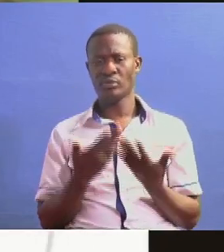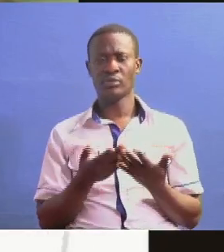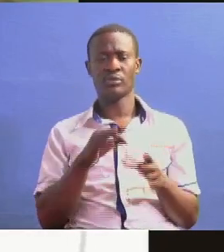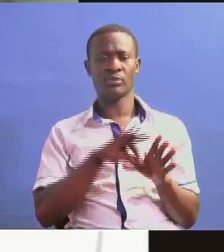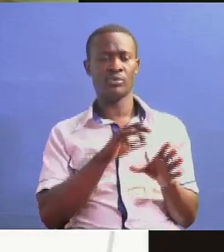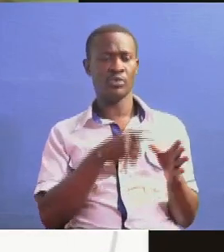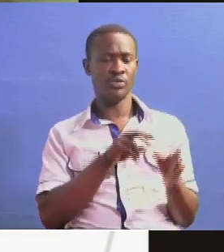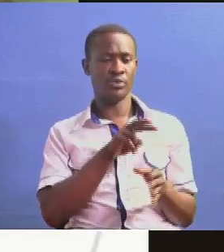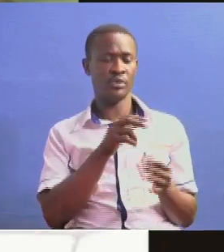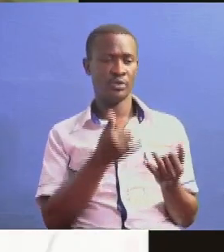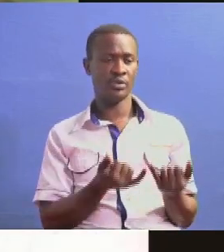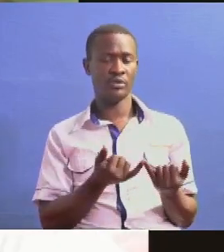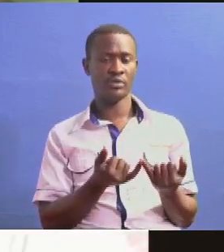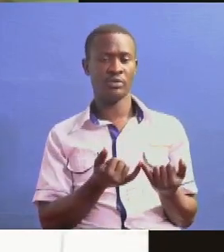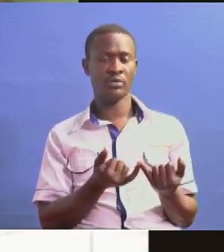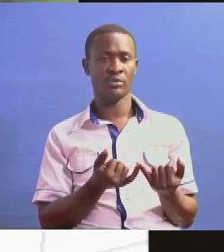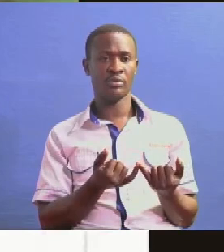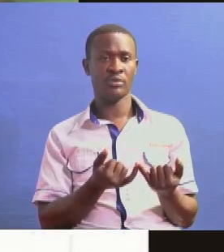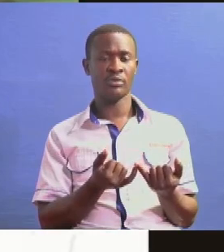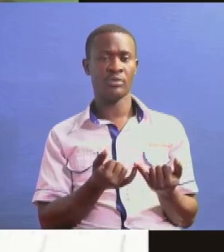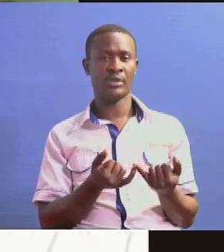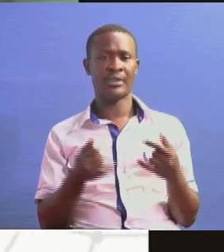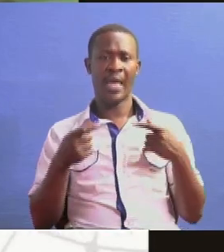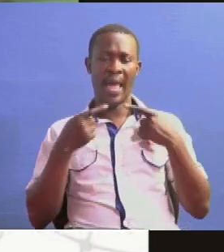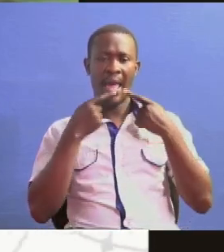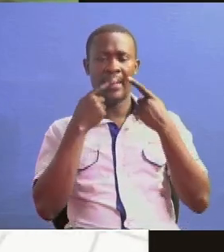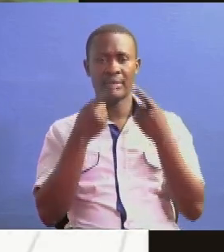we are seeing is a response